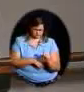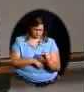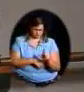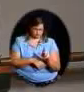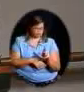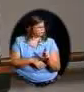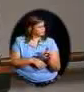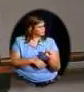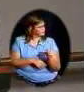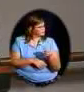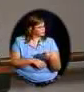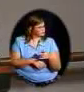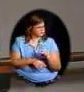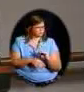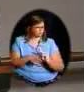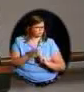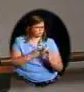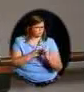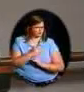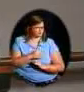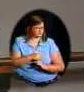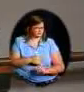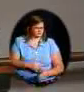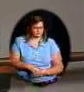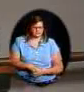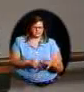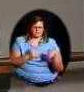We're taking the opportunity tonight to recognize a